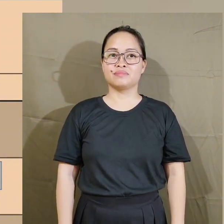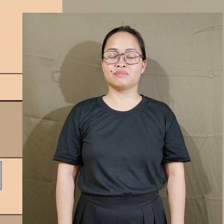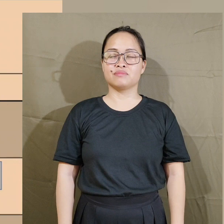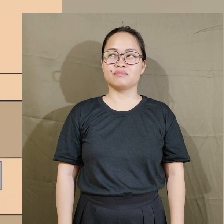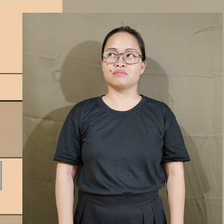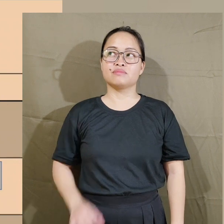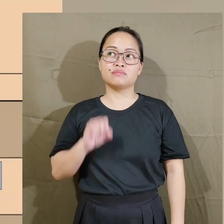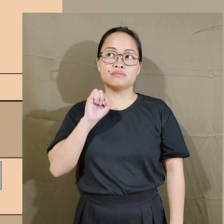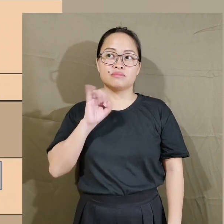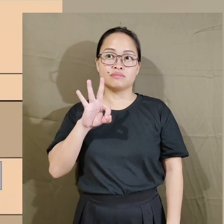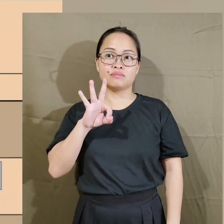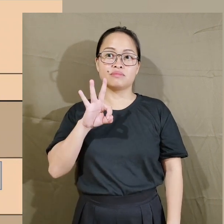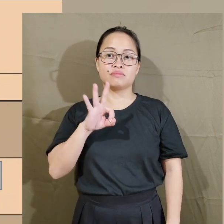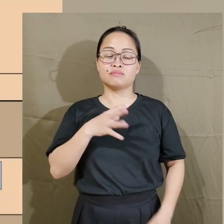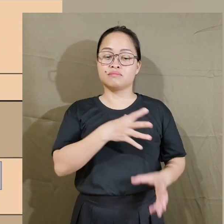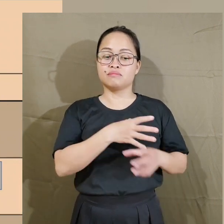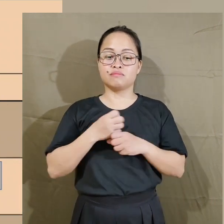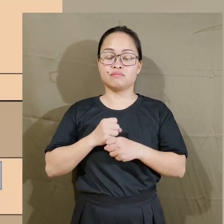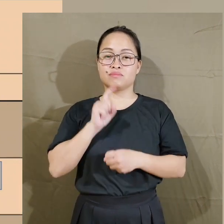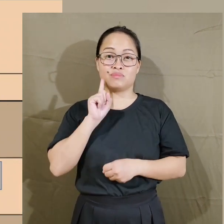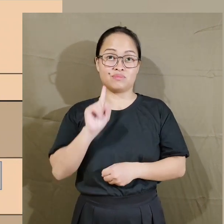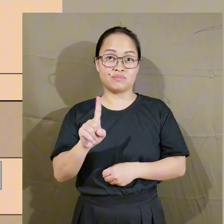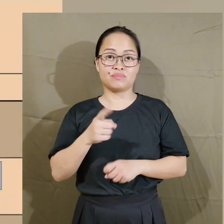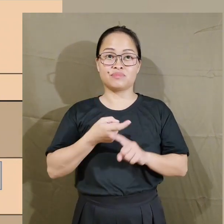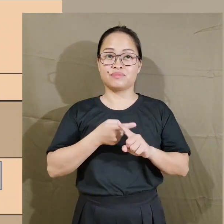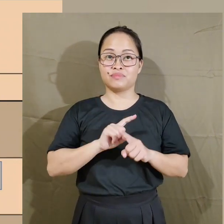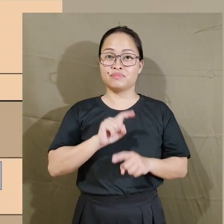if we take away 1 from 2,